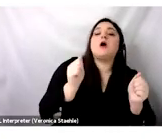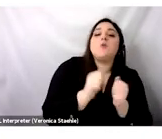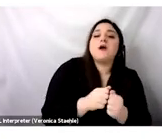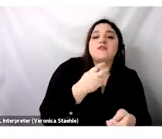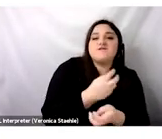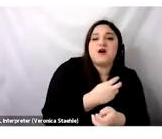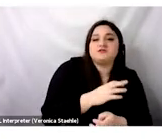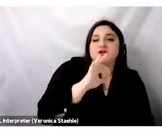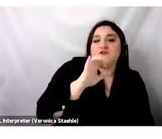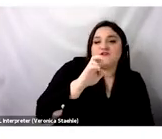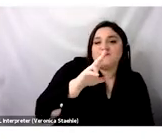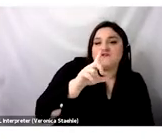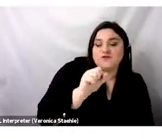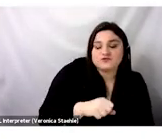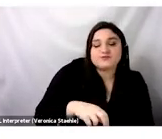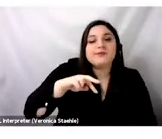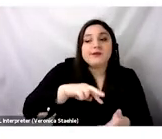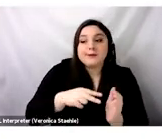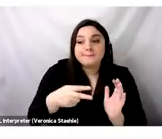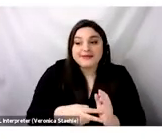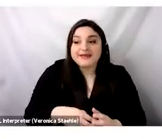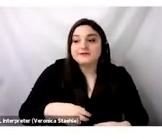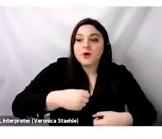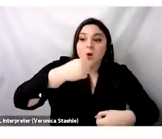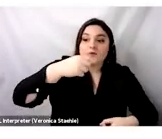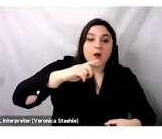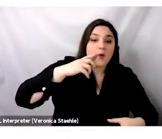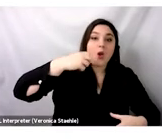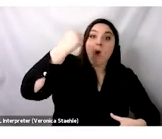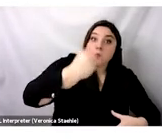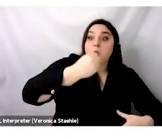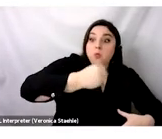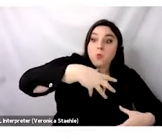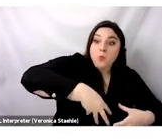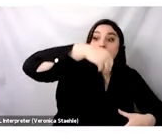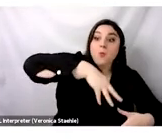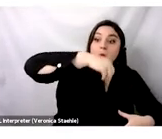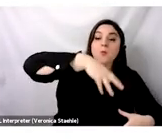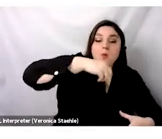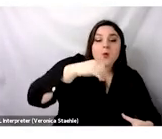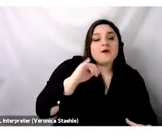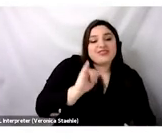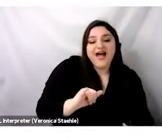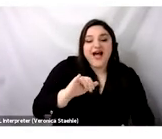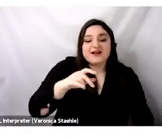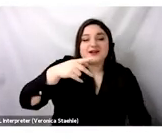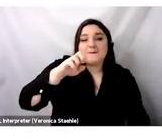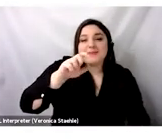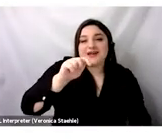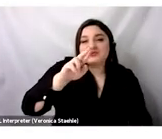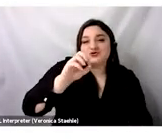petroleum or natural gas is mined. It is then shipped to a refining facility. And it is